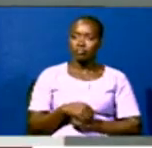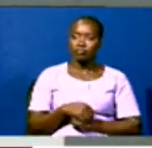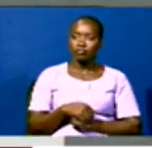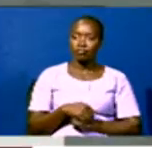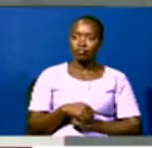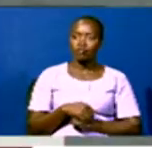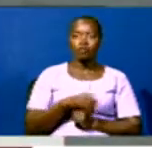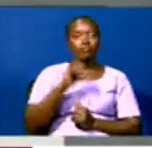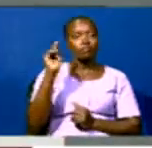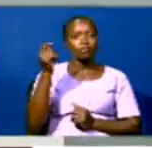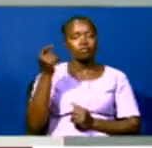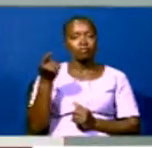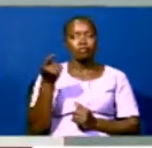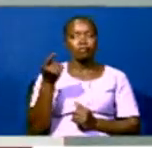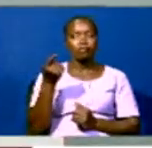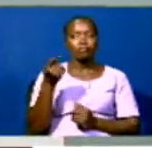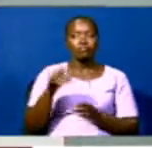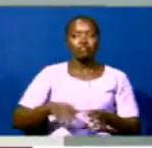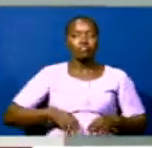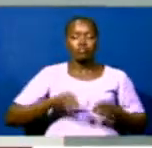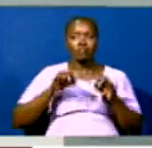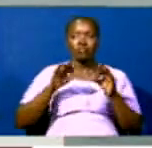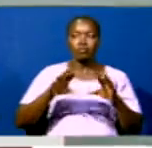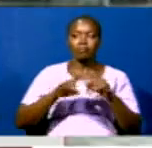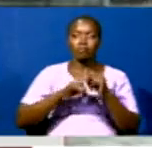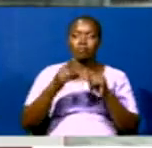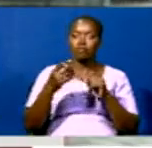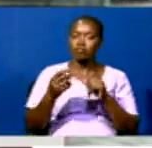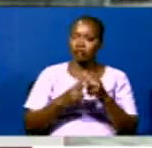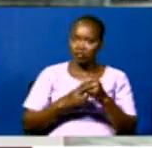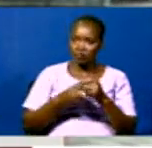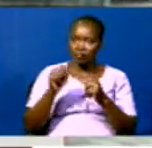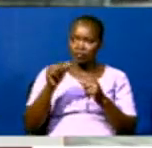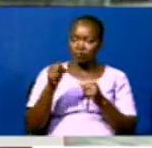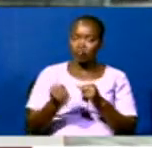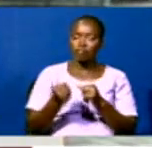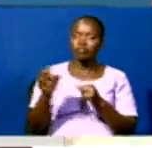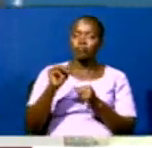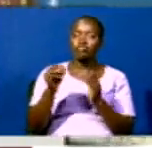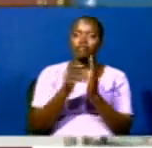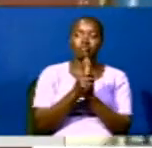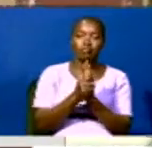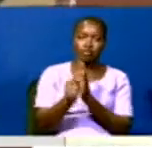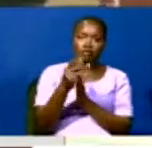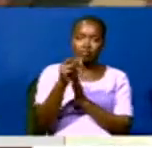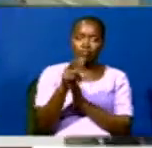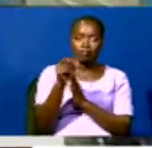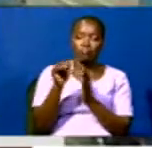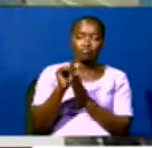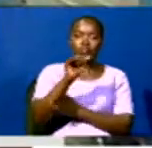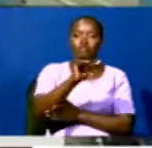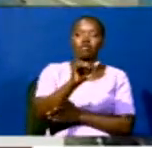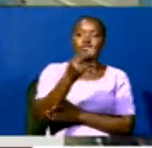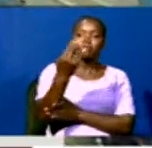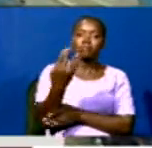Kenyan imports from Australia totaled $67.5 million in 2020, while exports were at